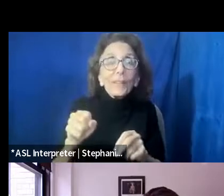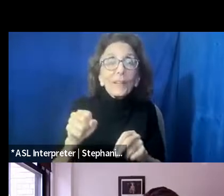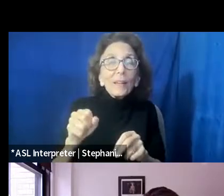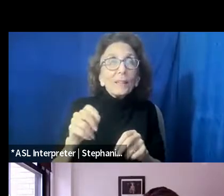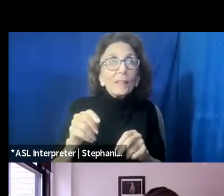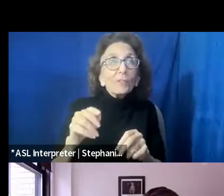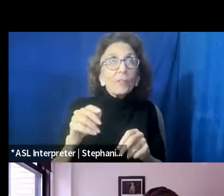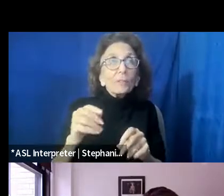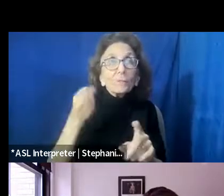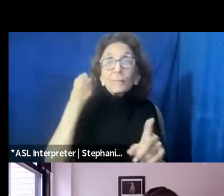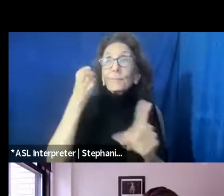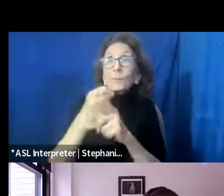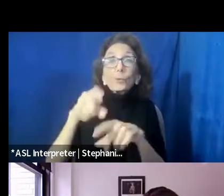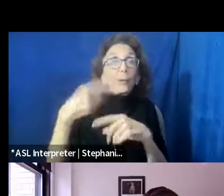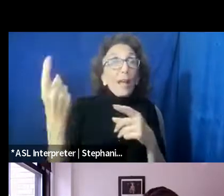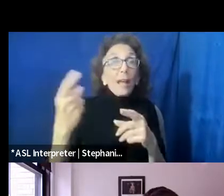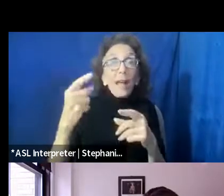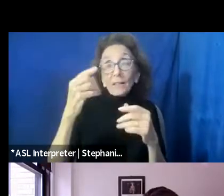happenstance?